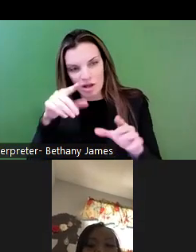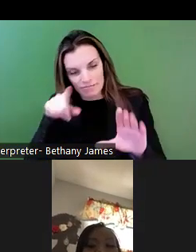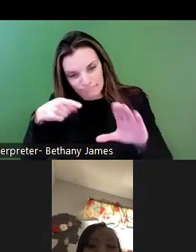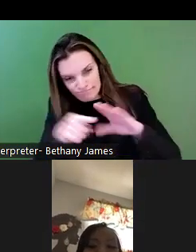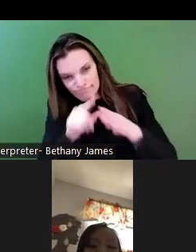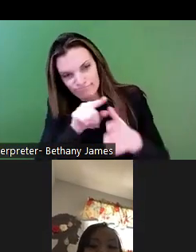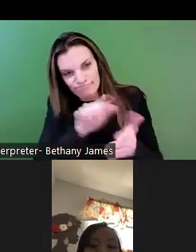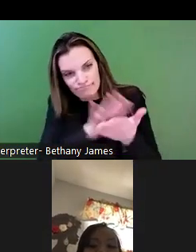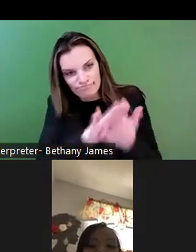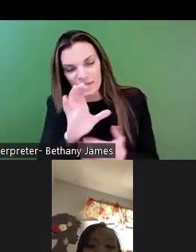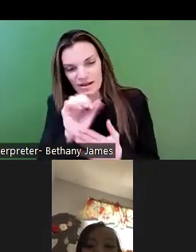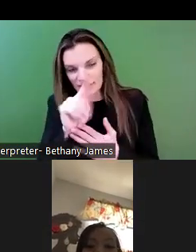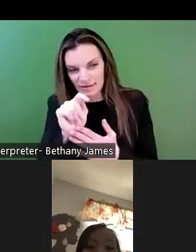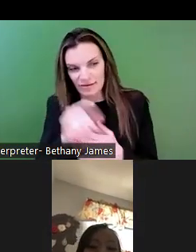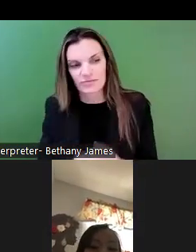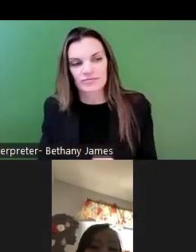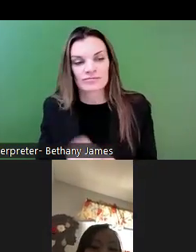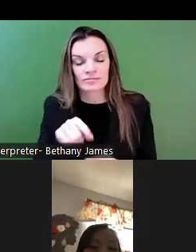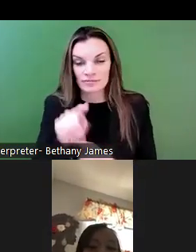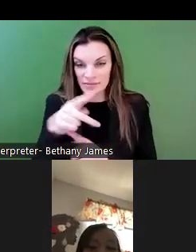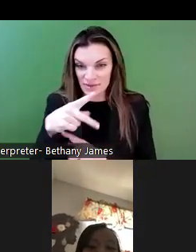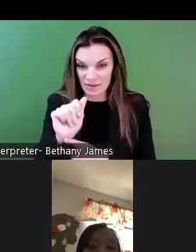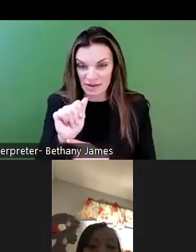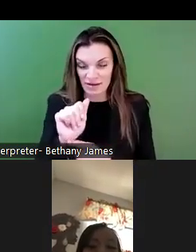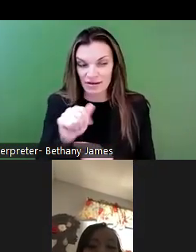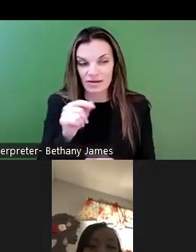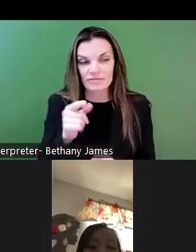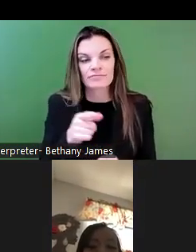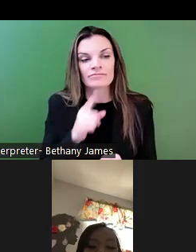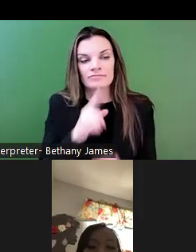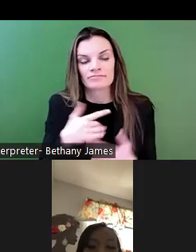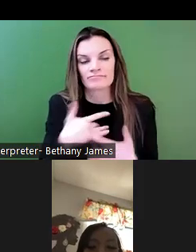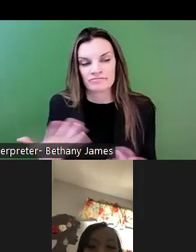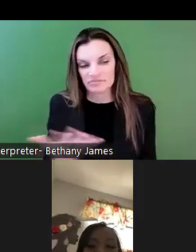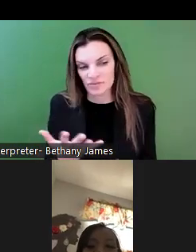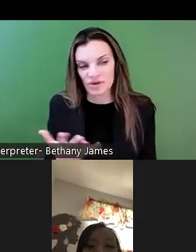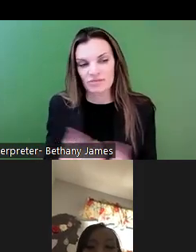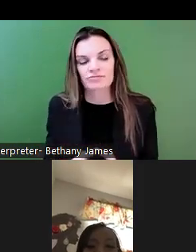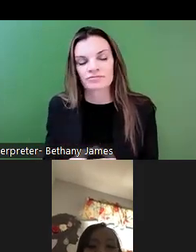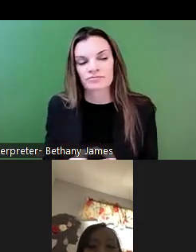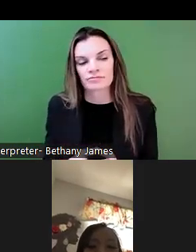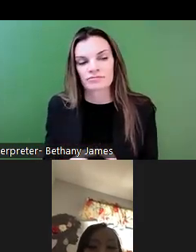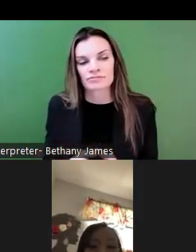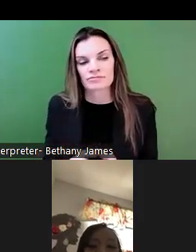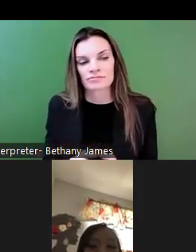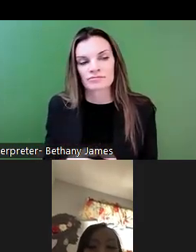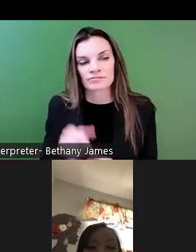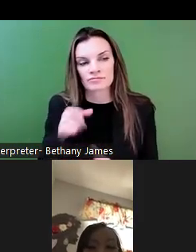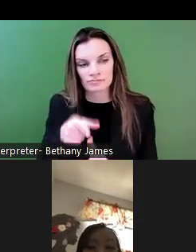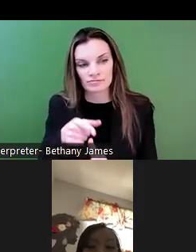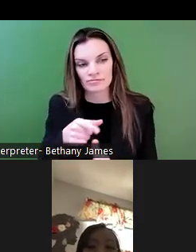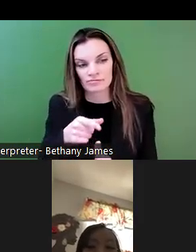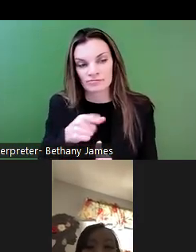order to get TPA, there are inclusion and exclusion factors. The most inclusion factors that you have to be diagnosed with an ischemic stroke greater